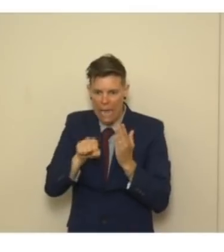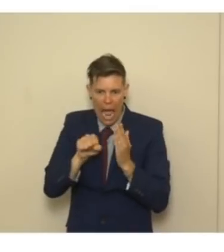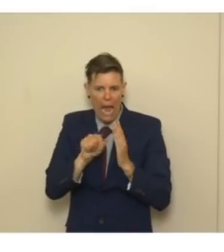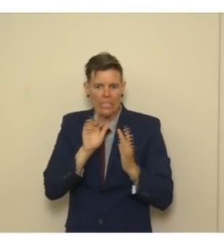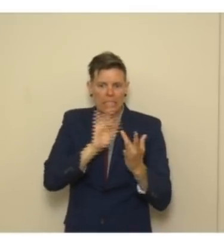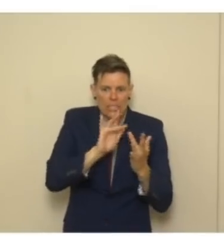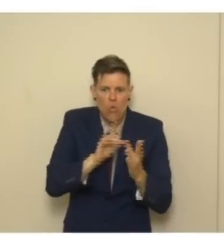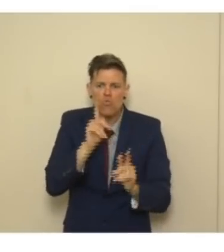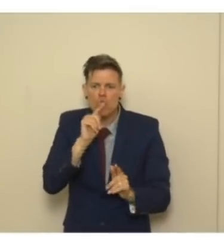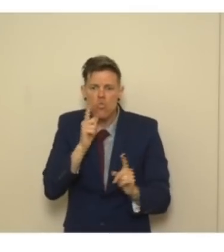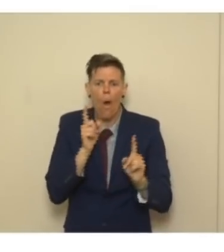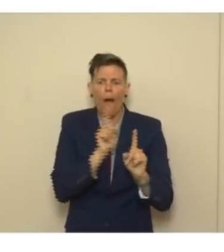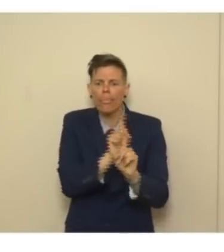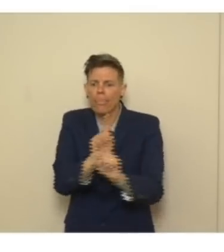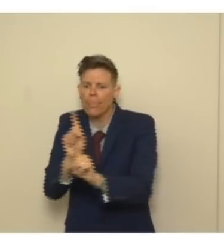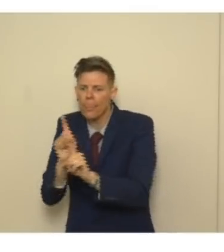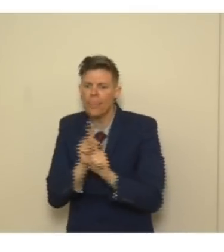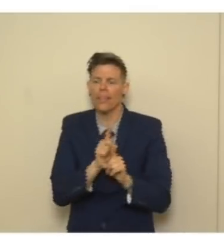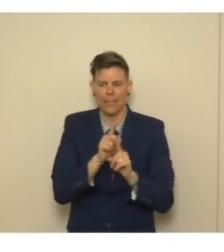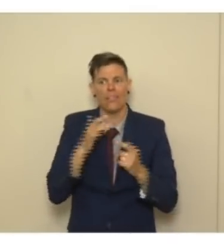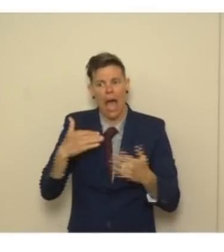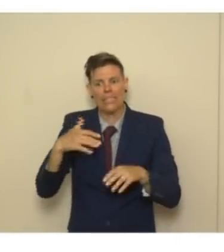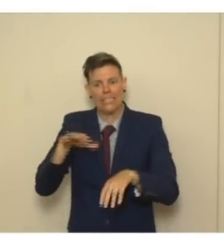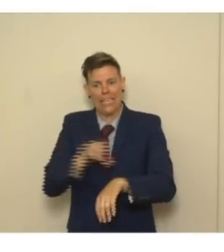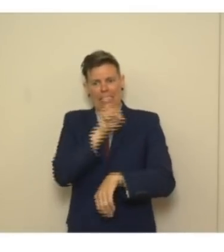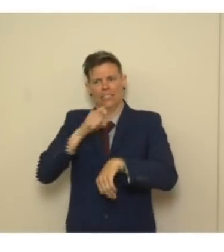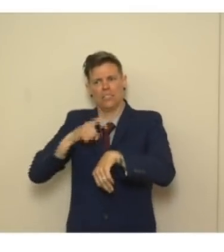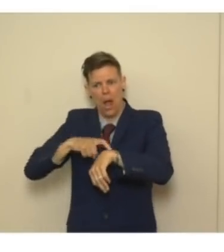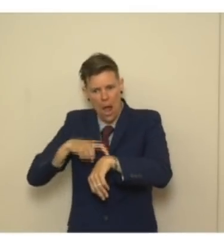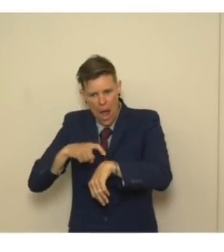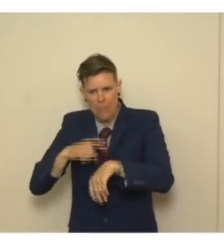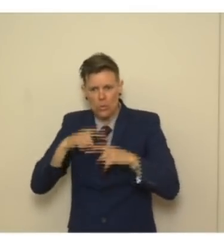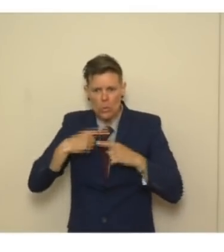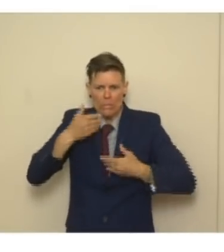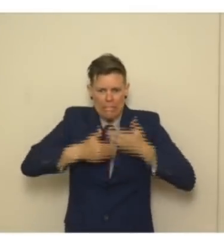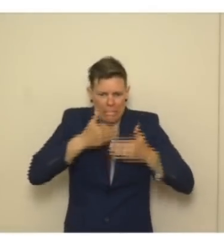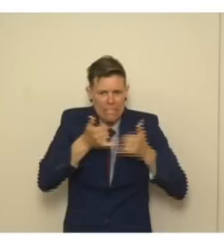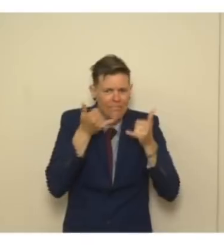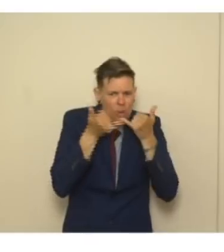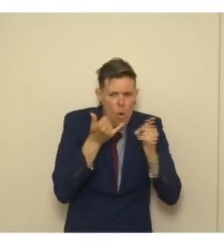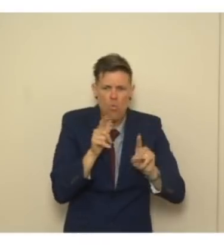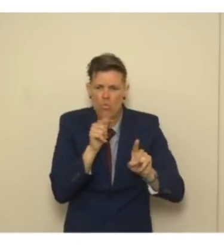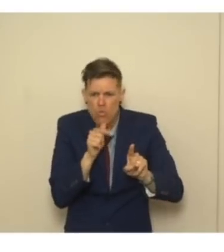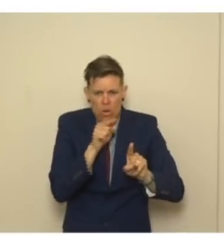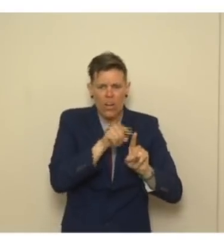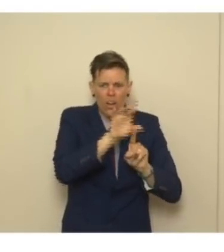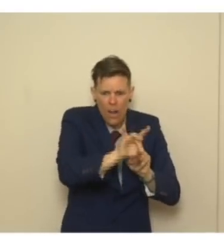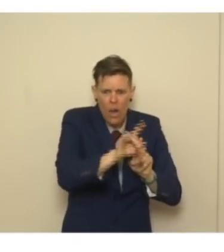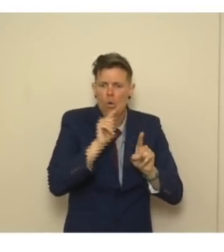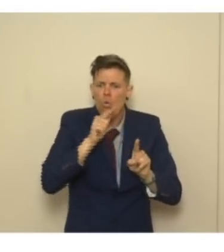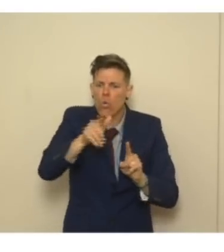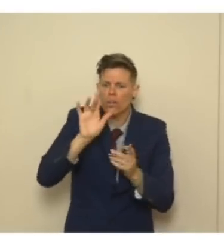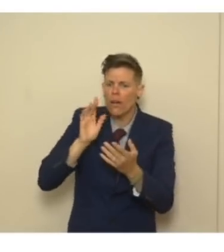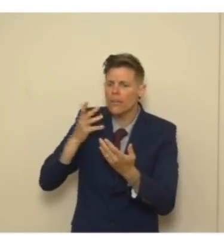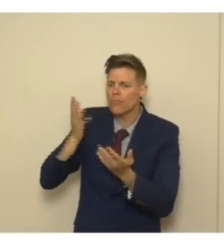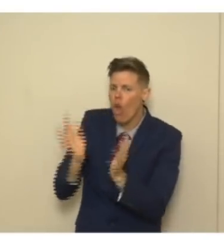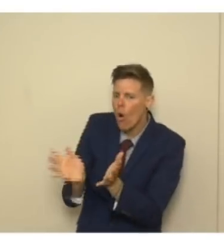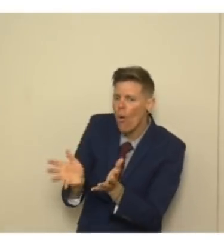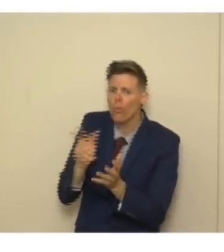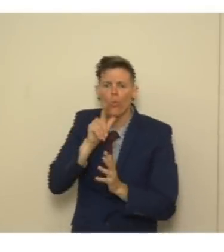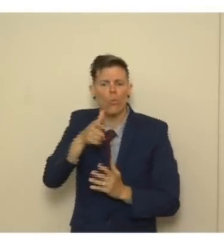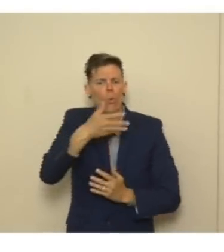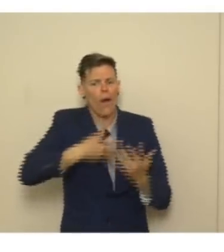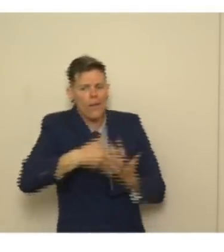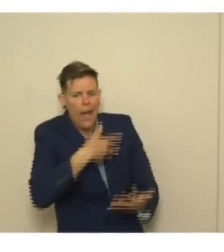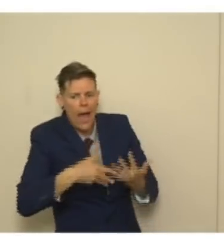us a little bit longer to identify their contacts and reach all those people. Typically, when you get a lab test, your phone number is in that